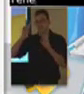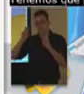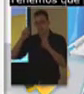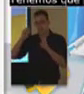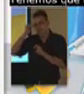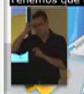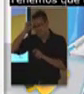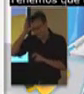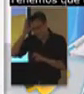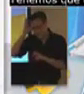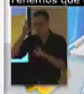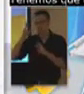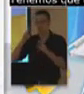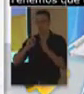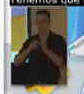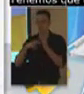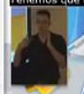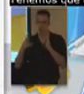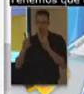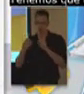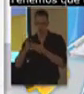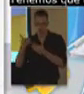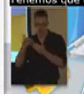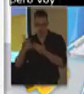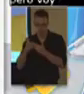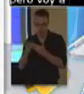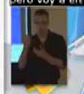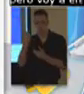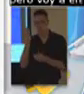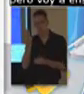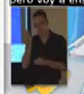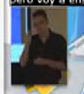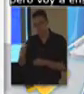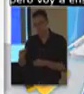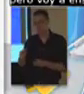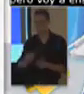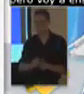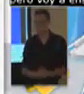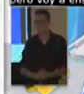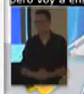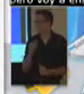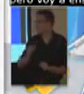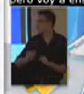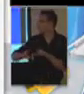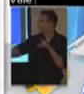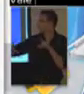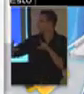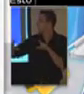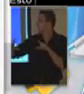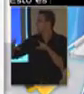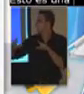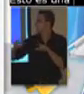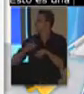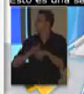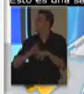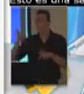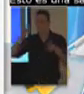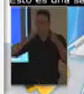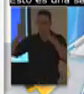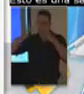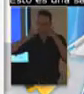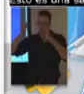domotics and smart homes, etc. But I'm going to show you what we've got at the moment. Here we have a